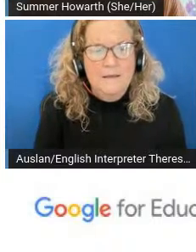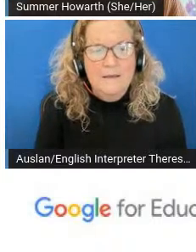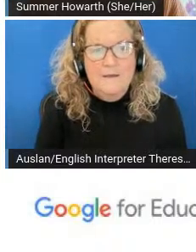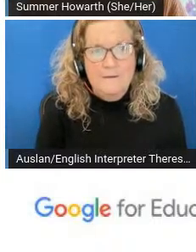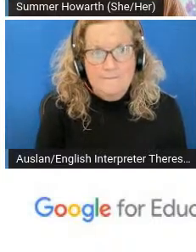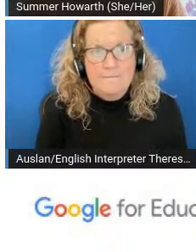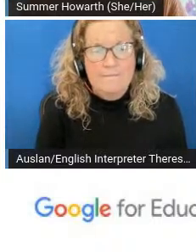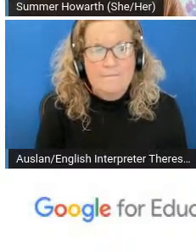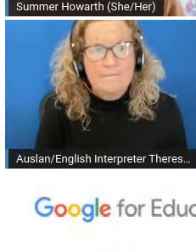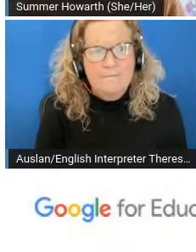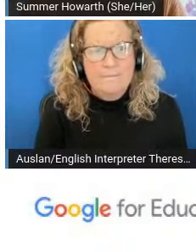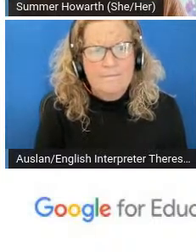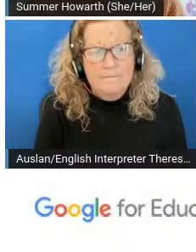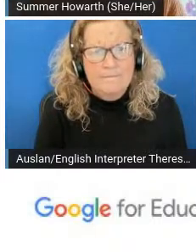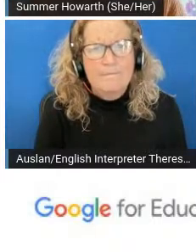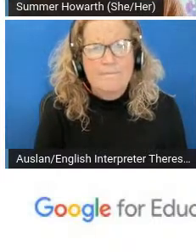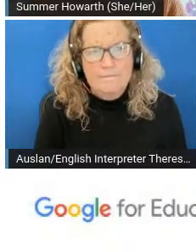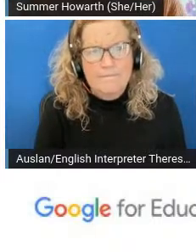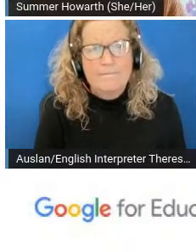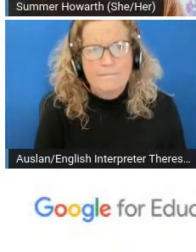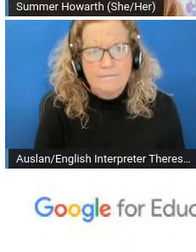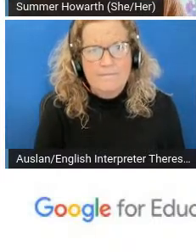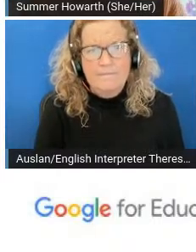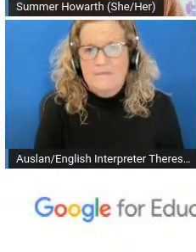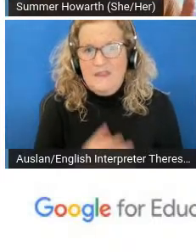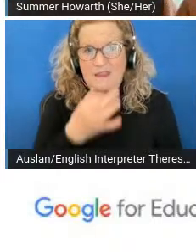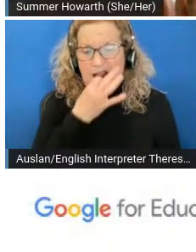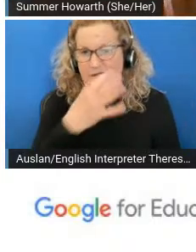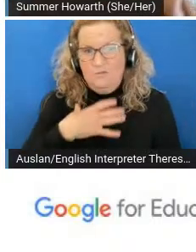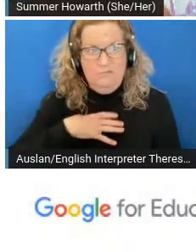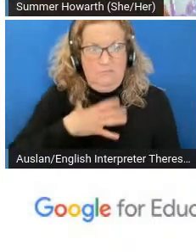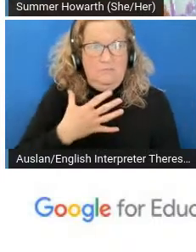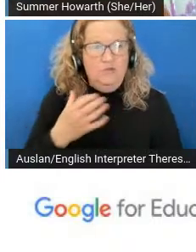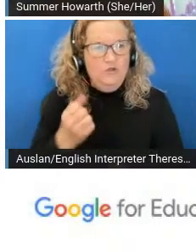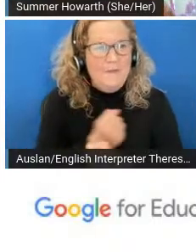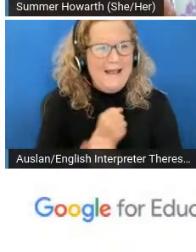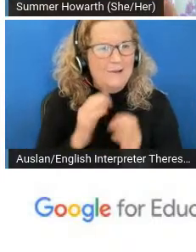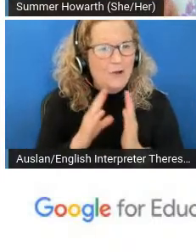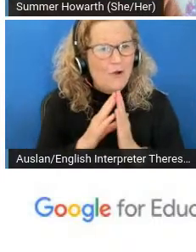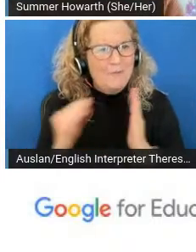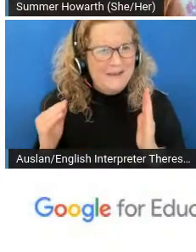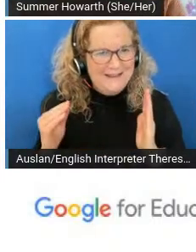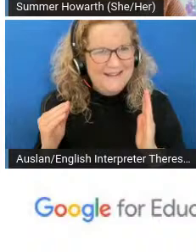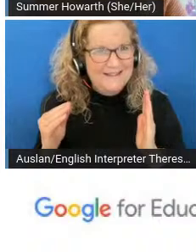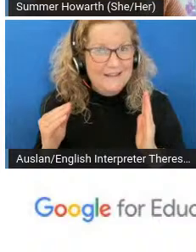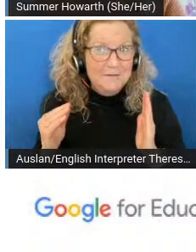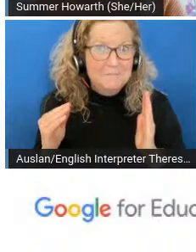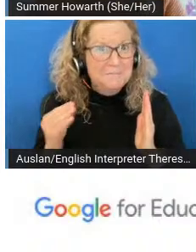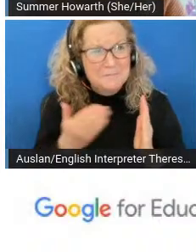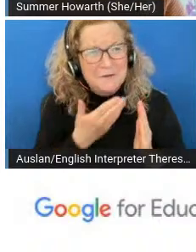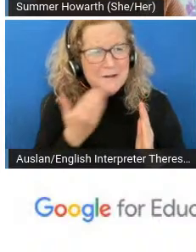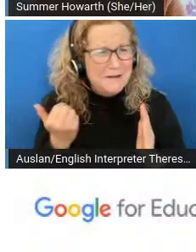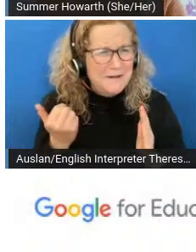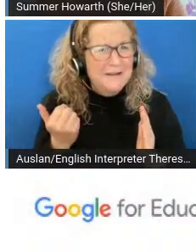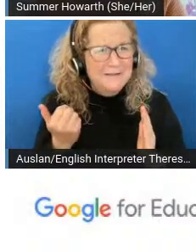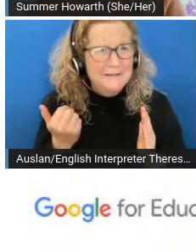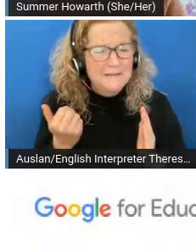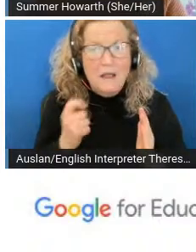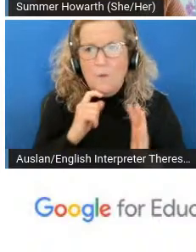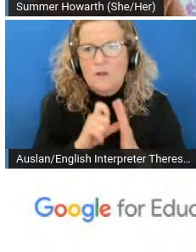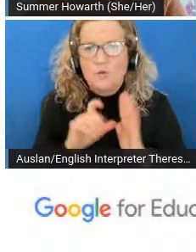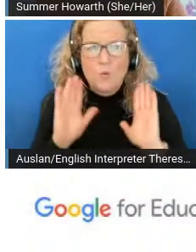it'll ask you to make a copy, which is really nice. So I'm going to do something awful